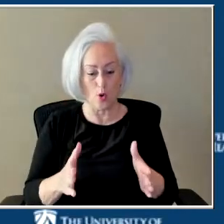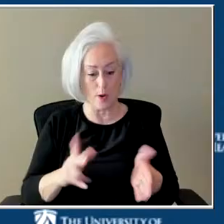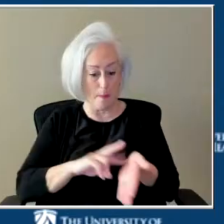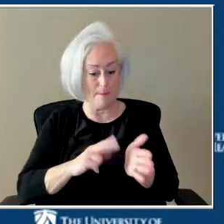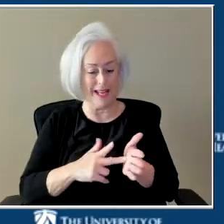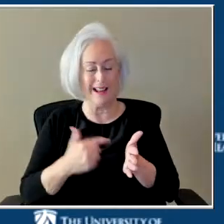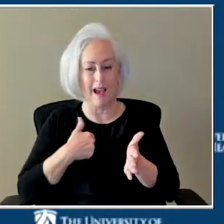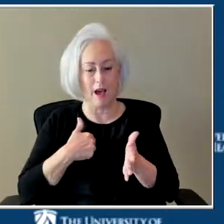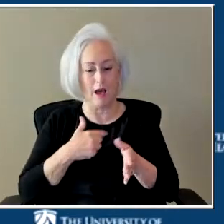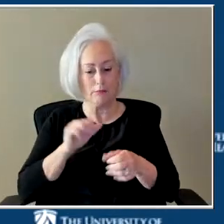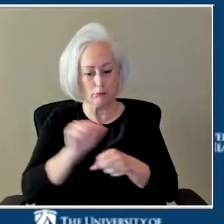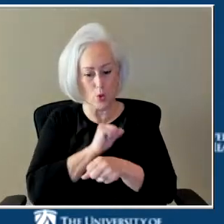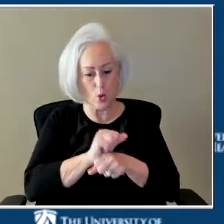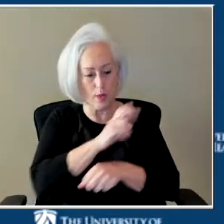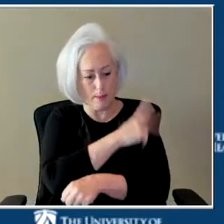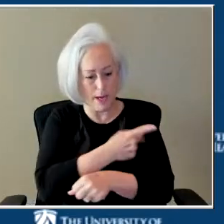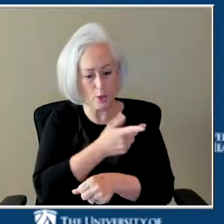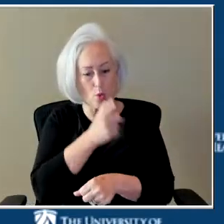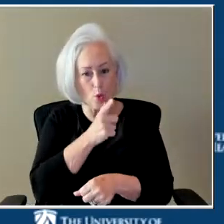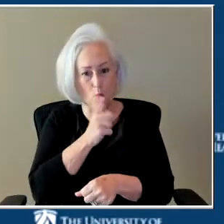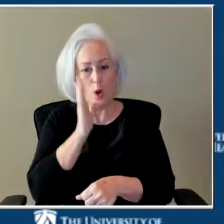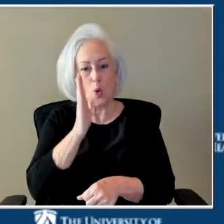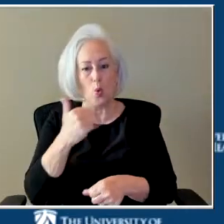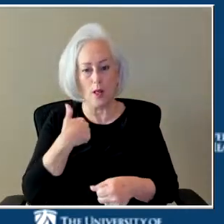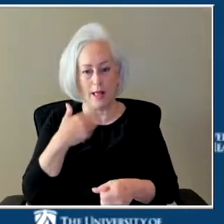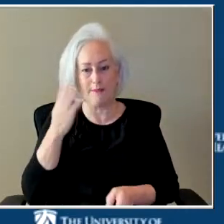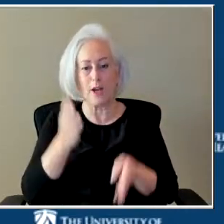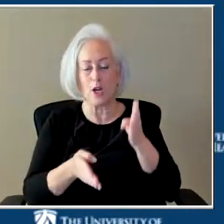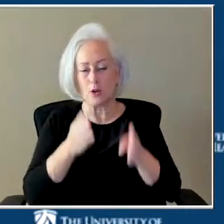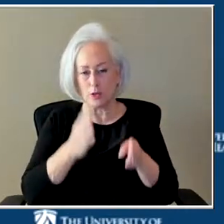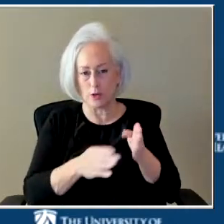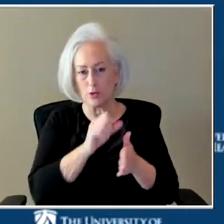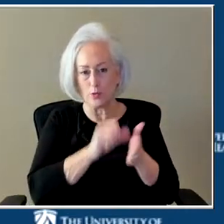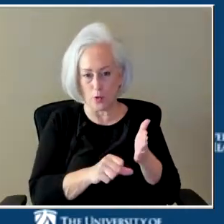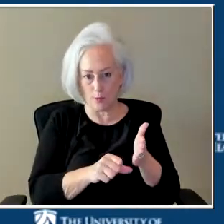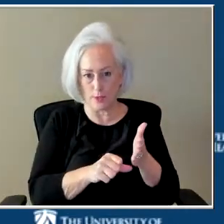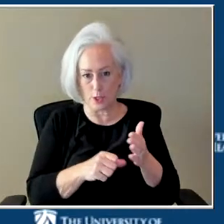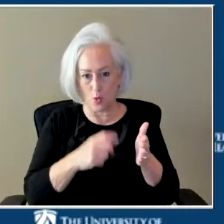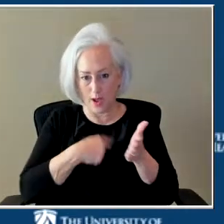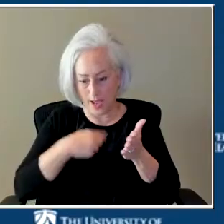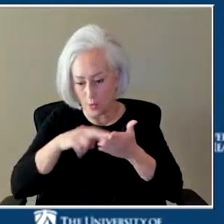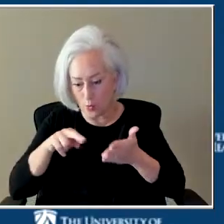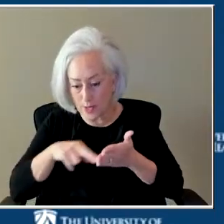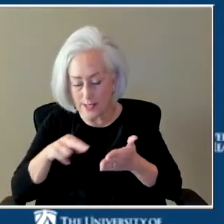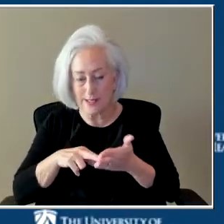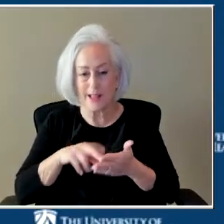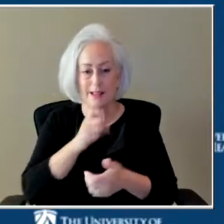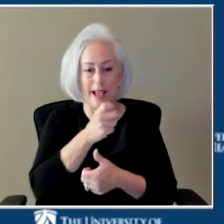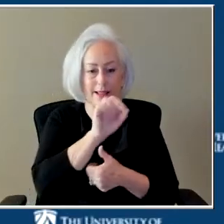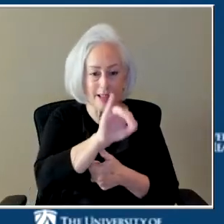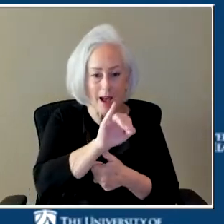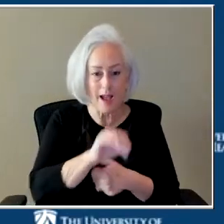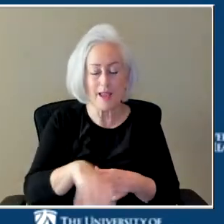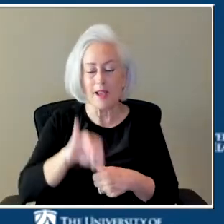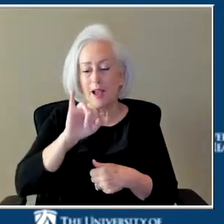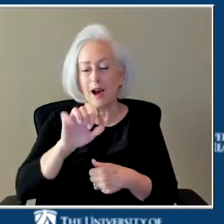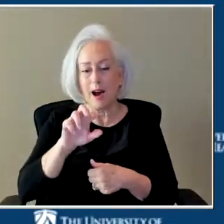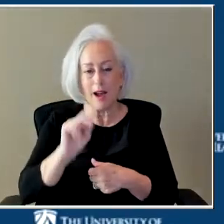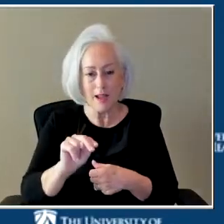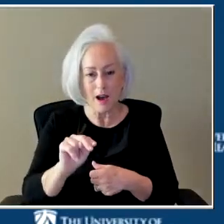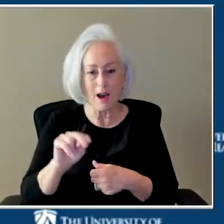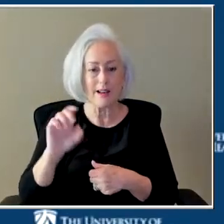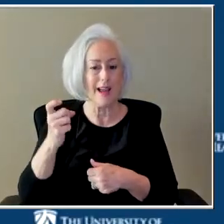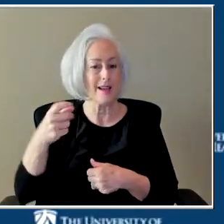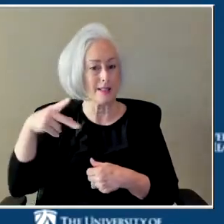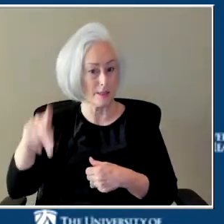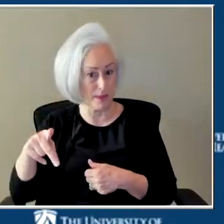I resource all of the intuitive robots, so the Da Vinci Xi, SP, and then the Ion. Really, my main role is